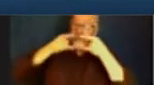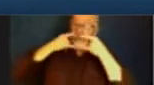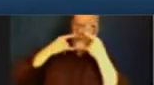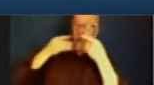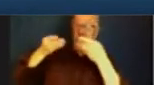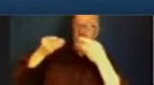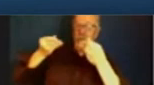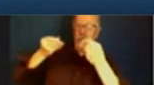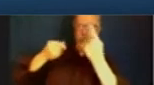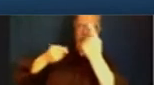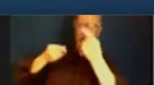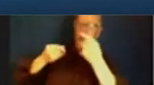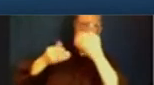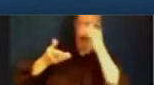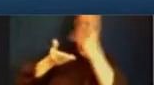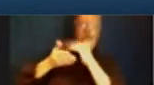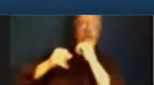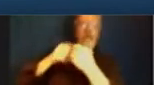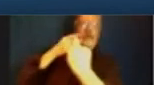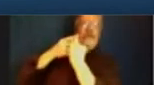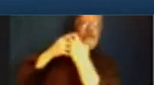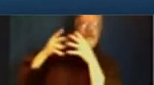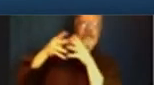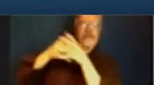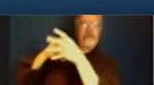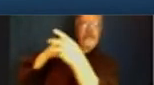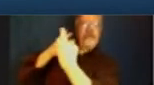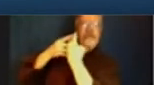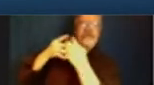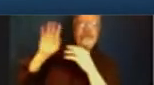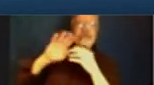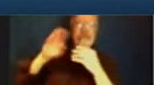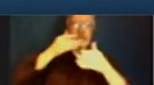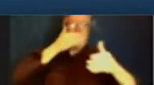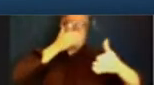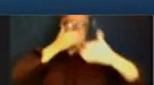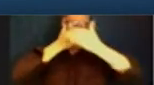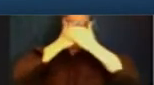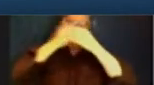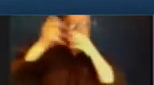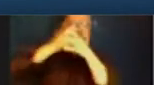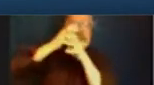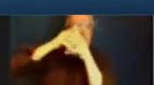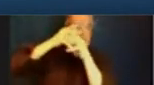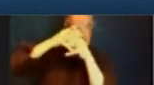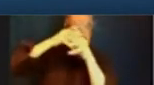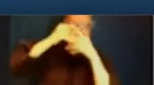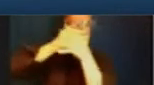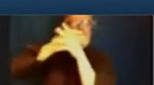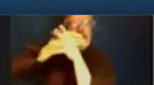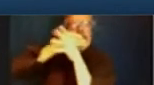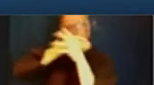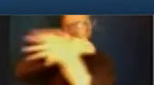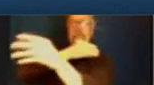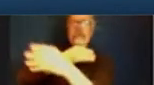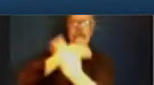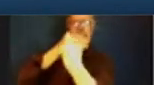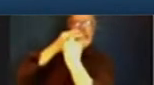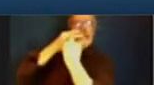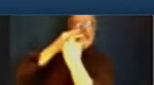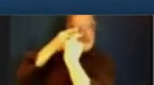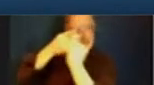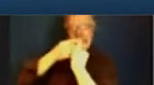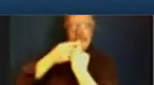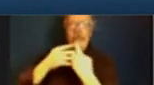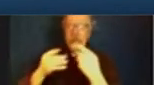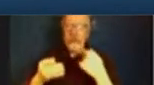this reason, we intend to release about 10 million masks of different varieties in our state